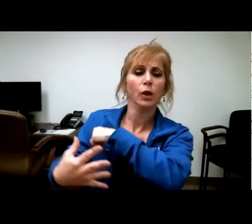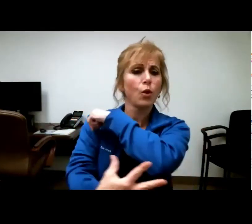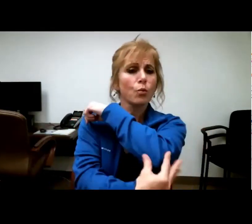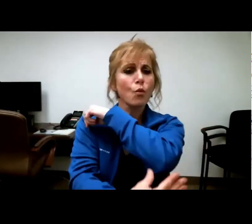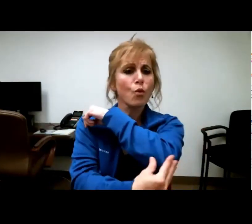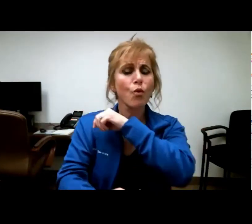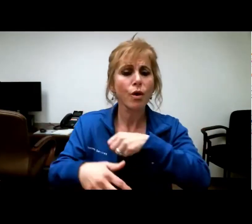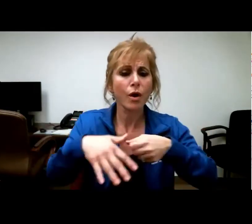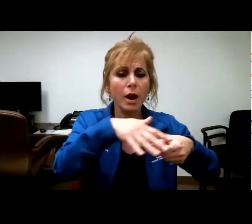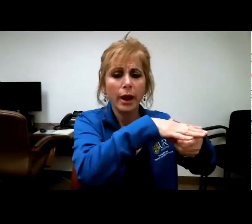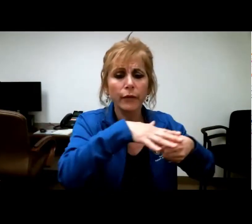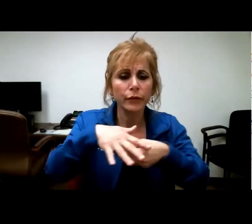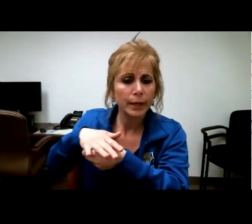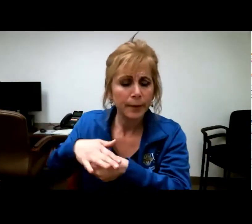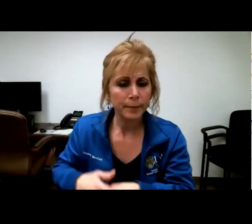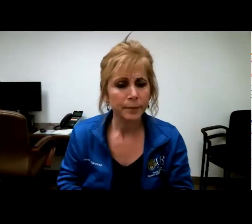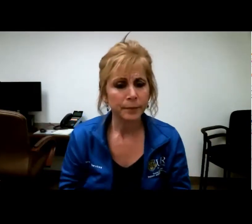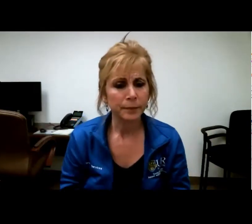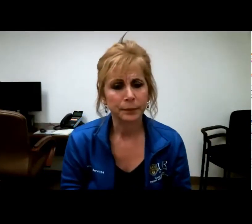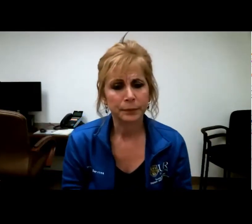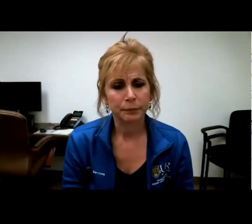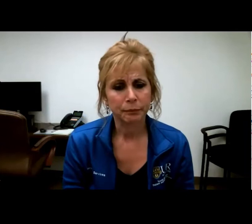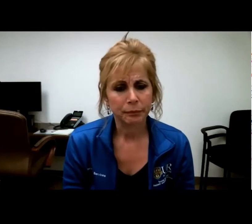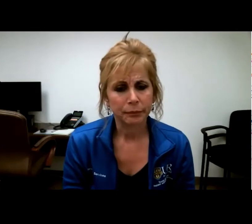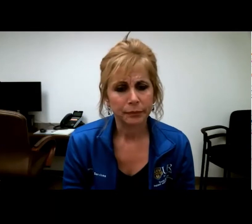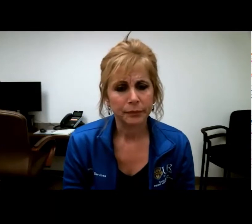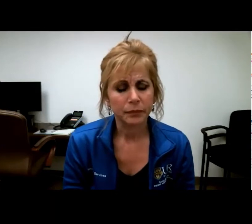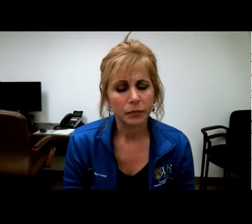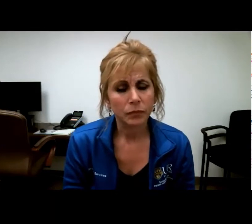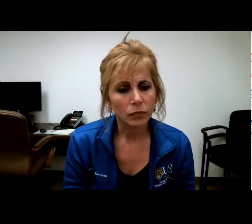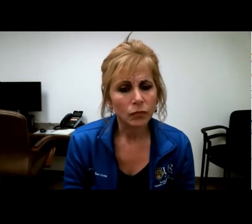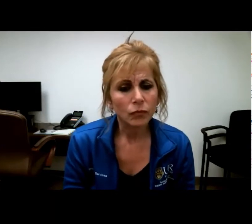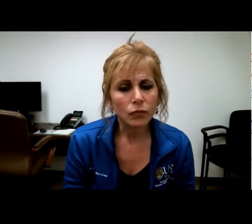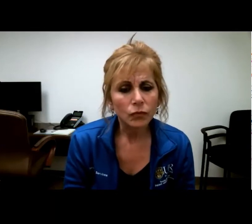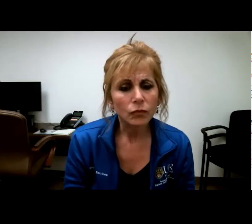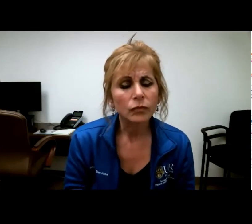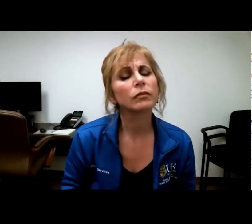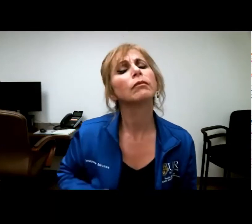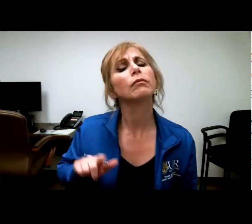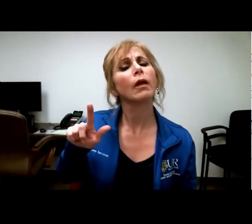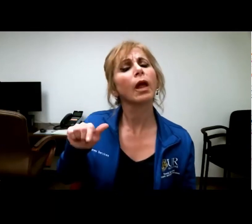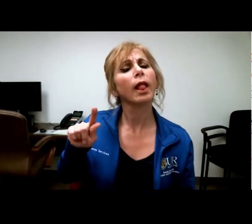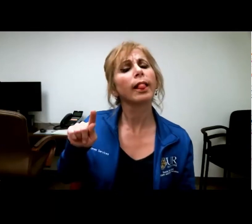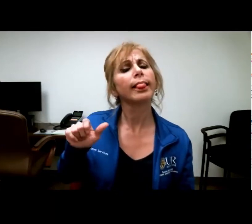Although Latinos come in all colors, right? I am a